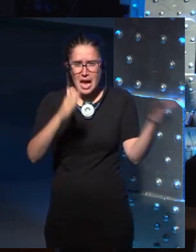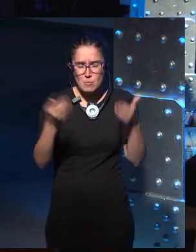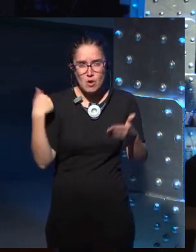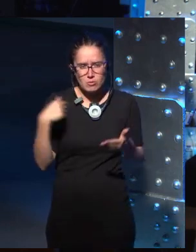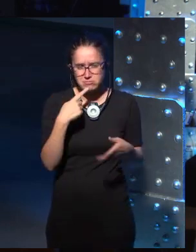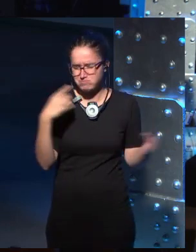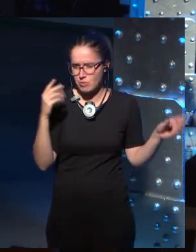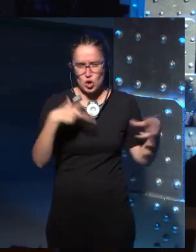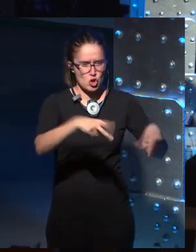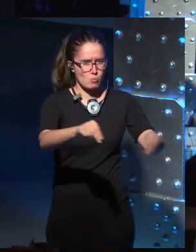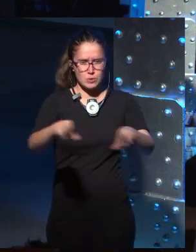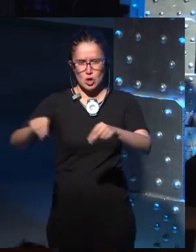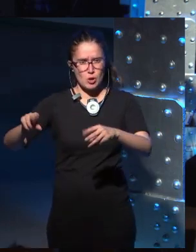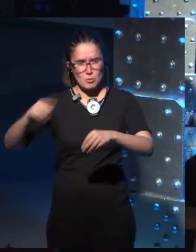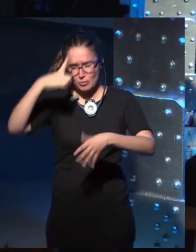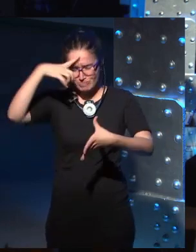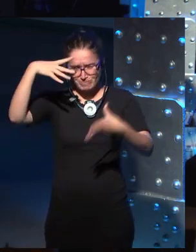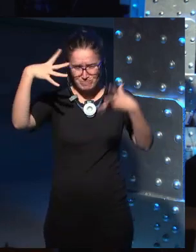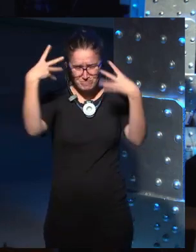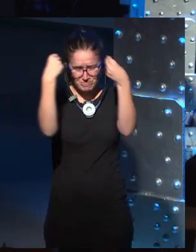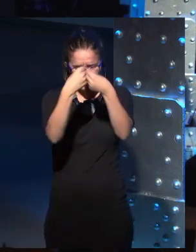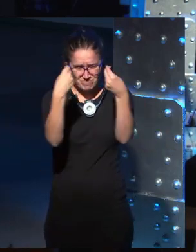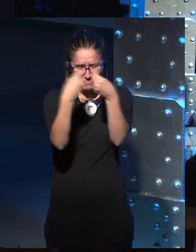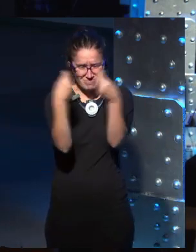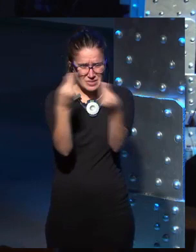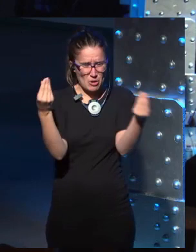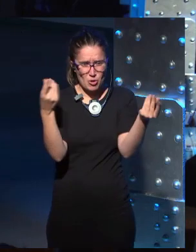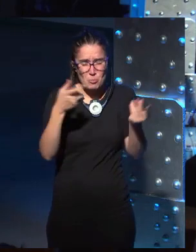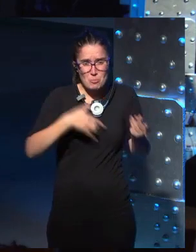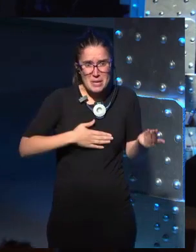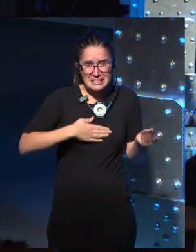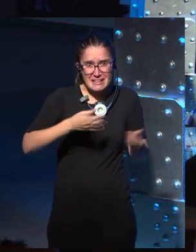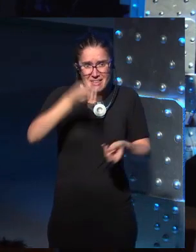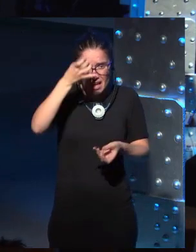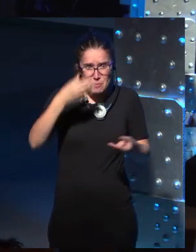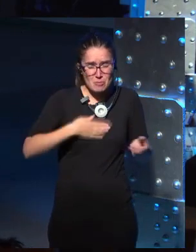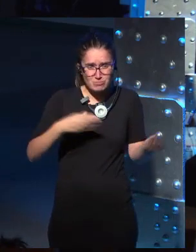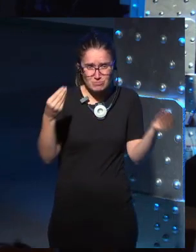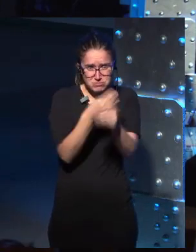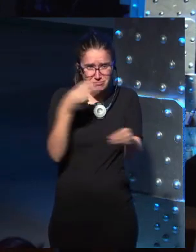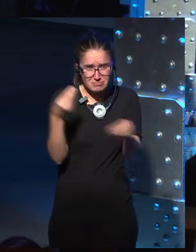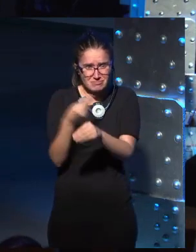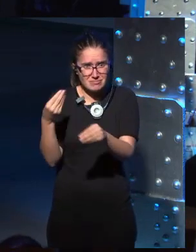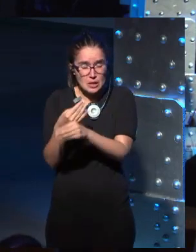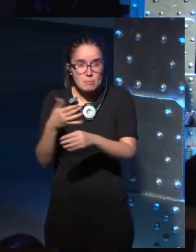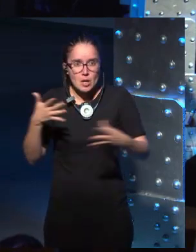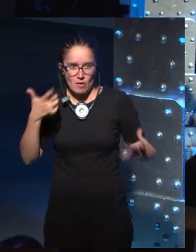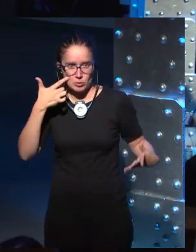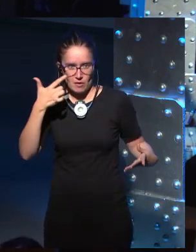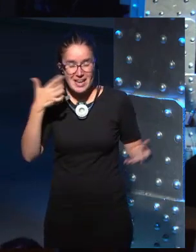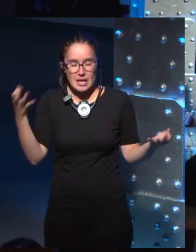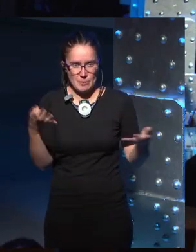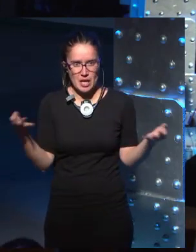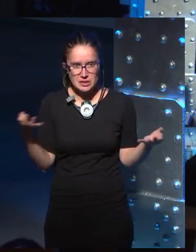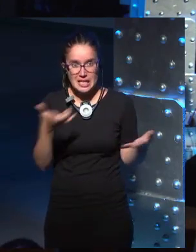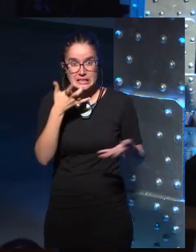all the beliefs we had before. But now let's not take that for granted. Let's see what happens if this is